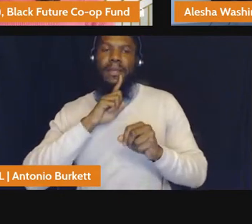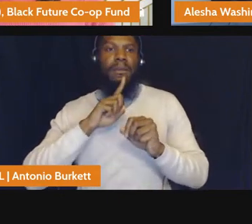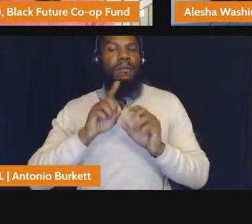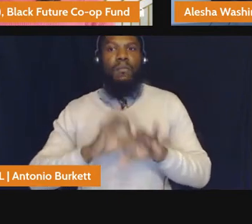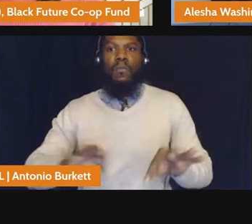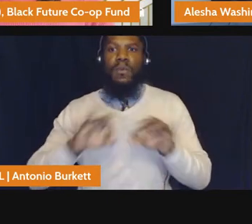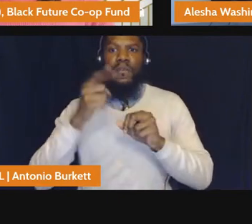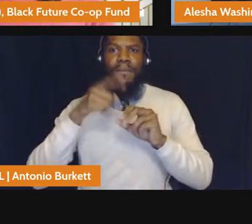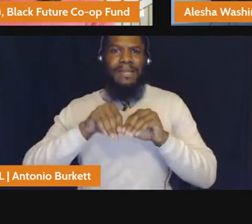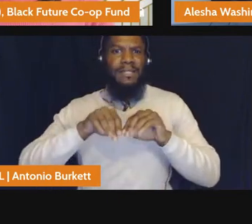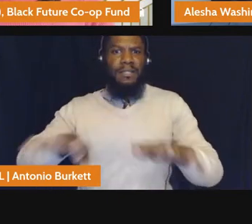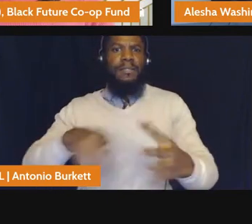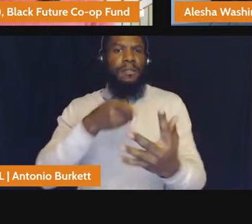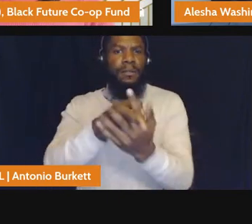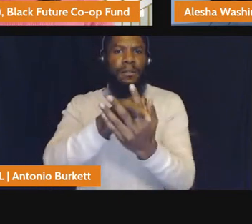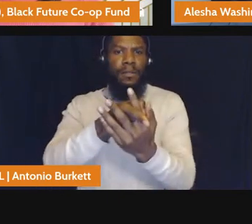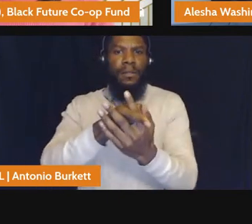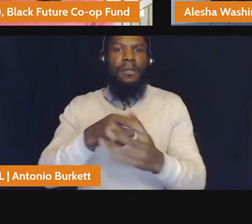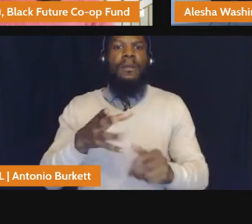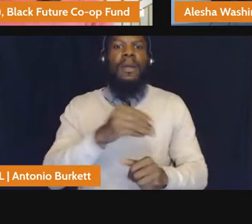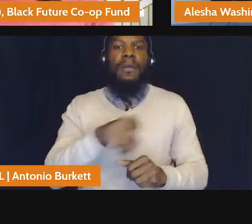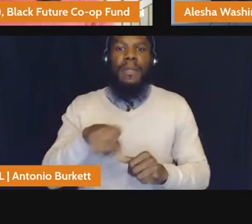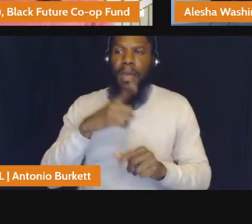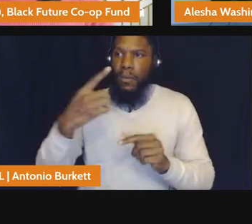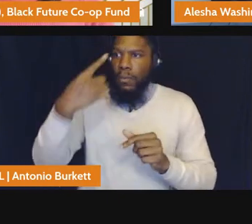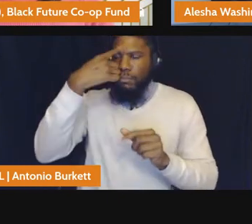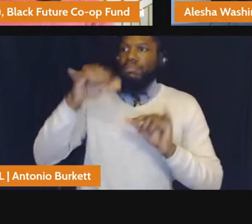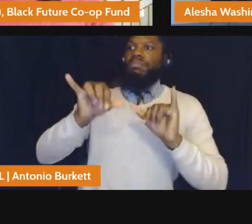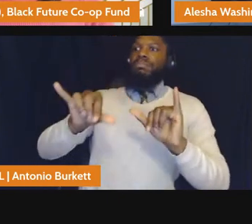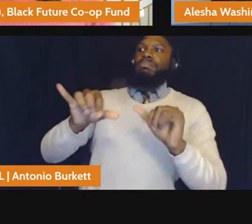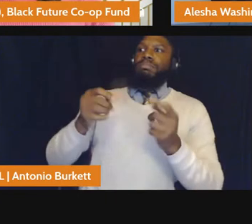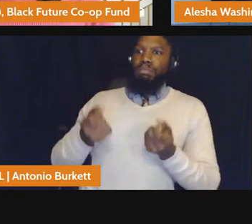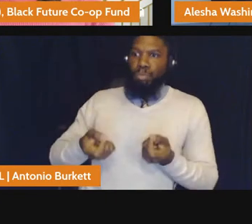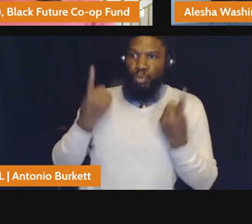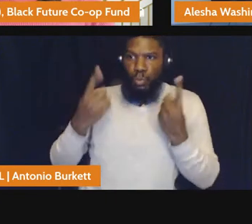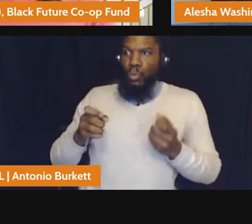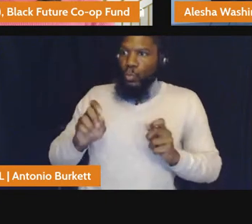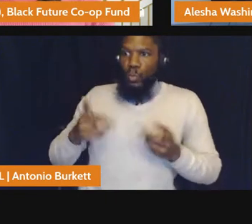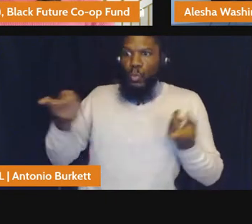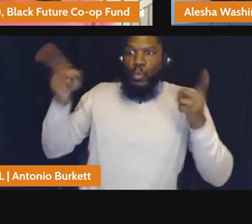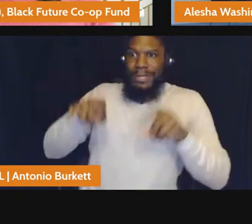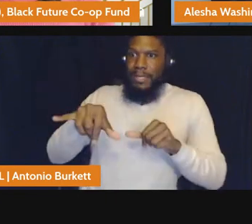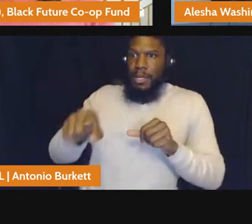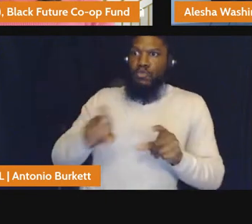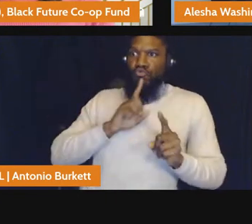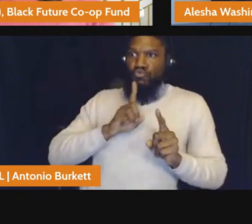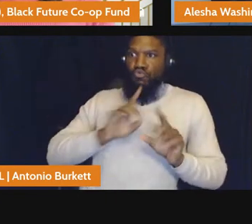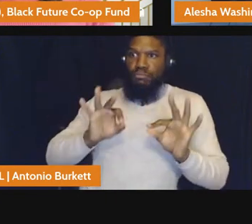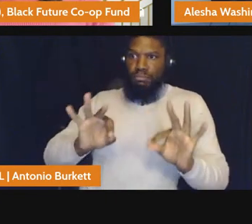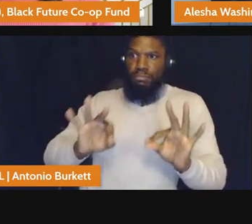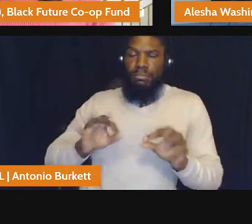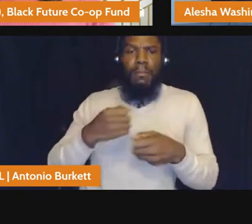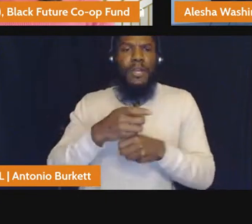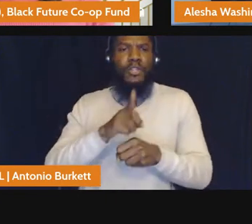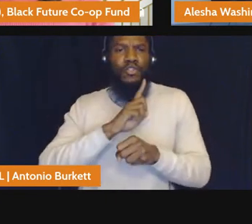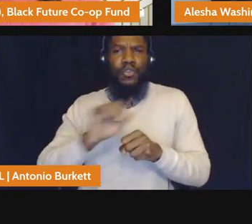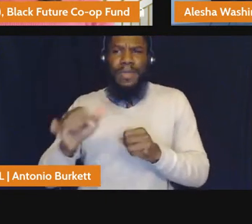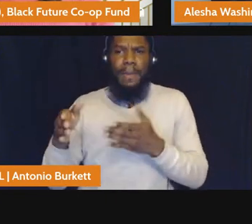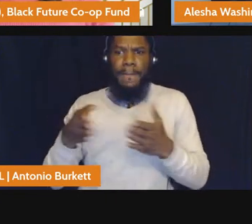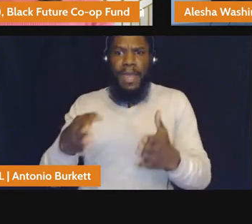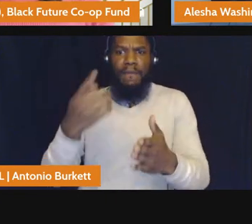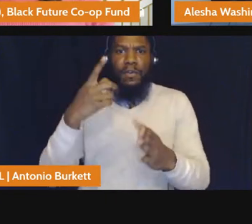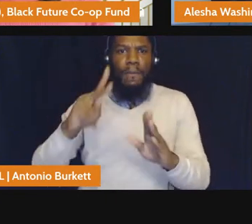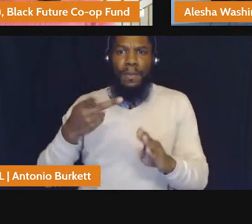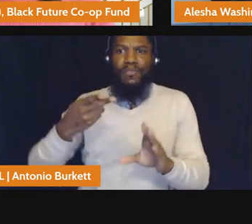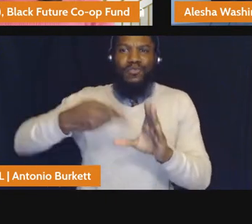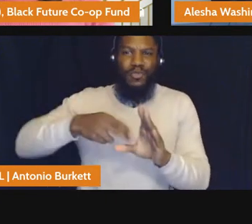understand that the work is on us to make sure that the path for these folks coming into these organizations is as smooth as we can